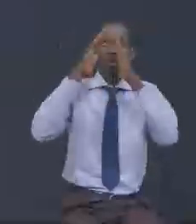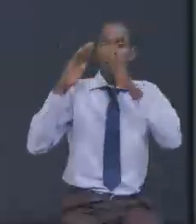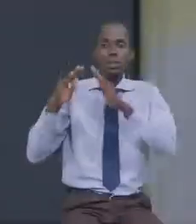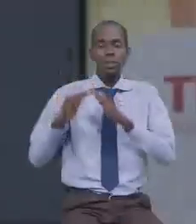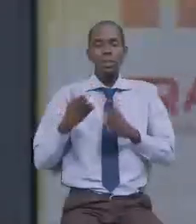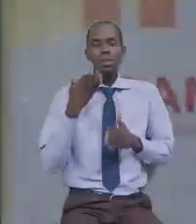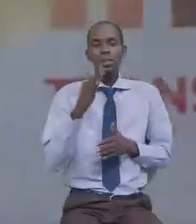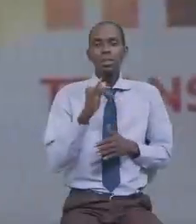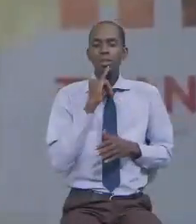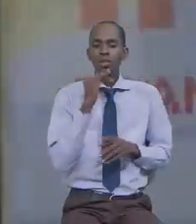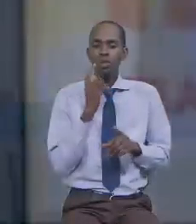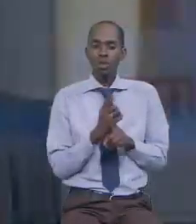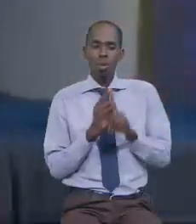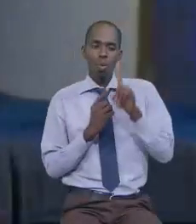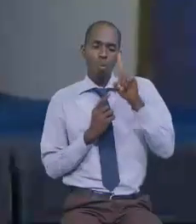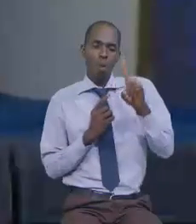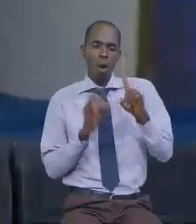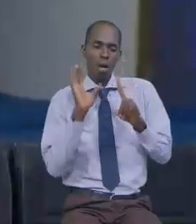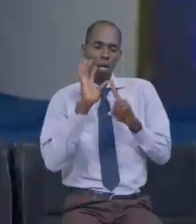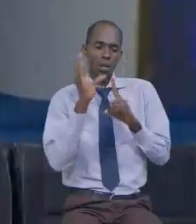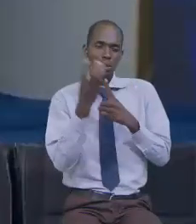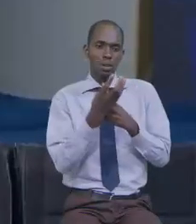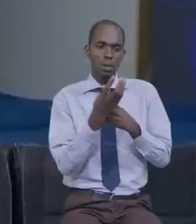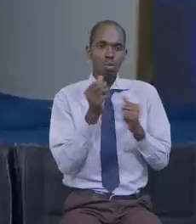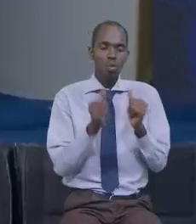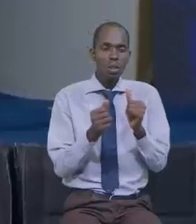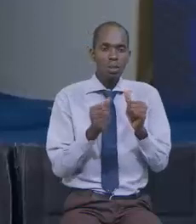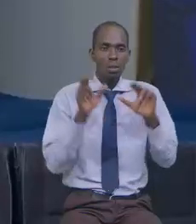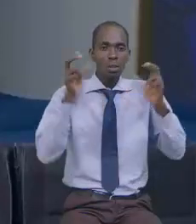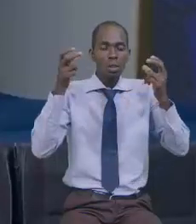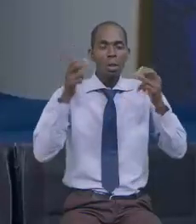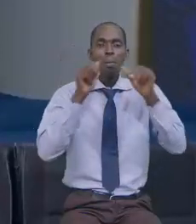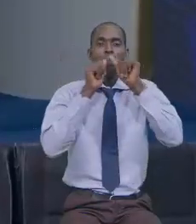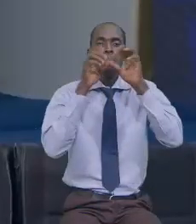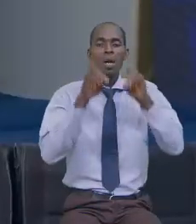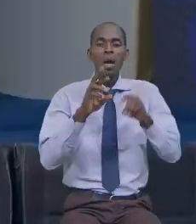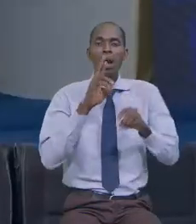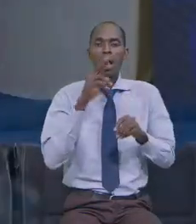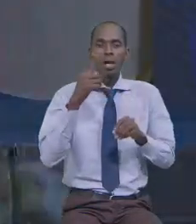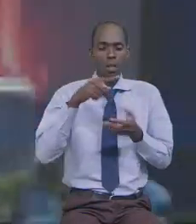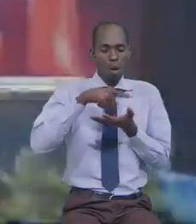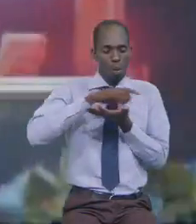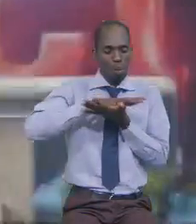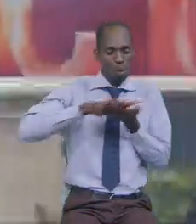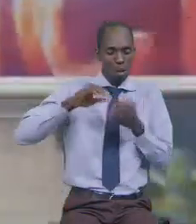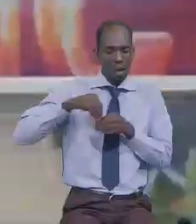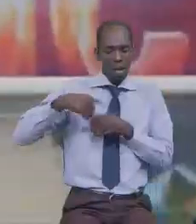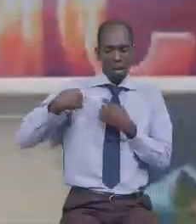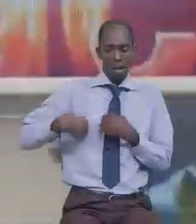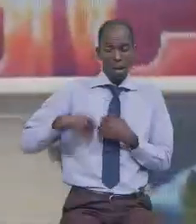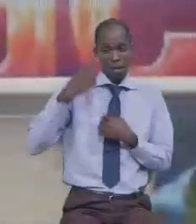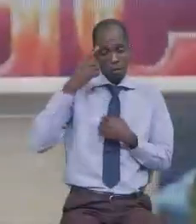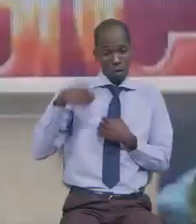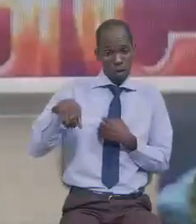condition: blessed are the pure in heart, for they shall see God. We're coming